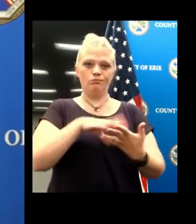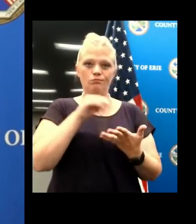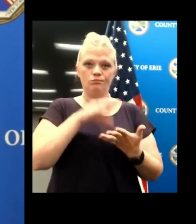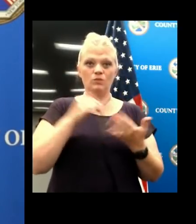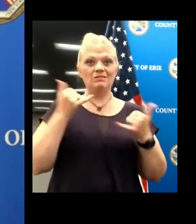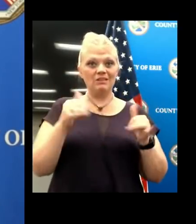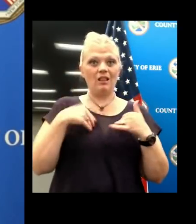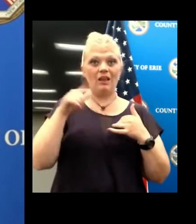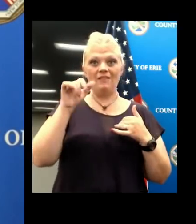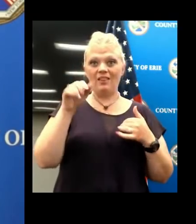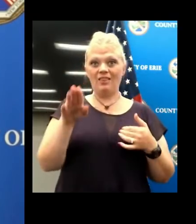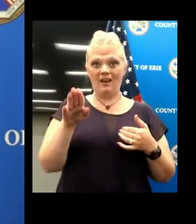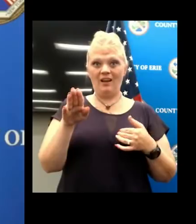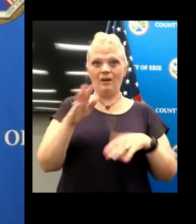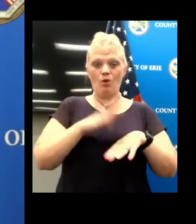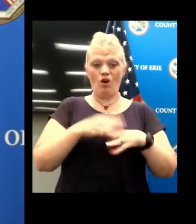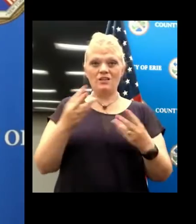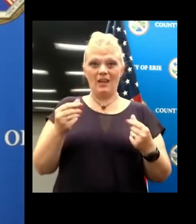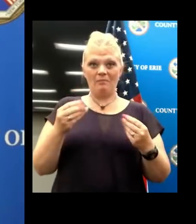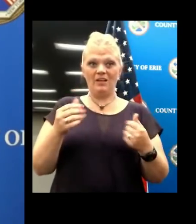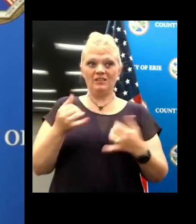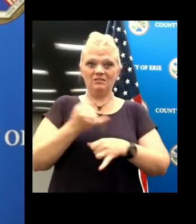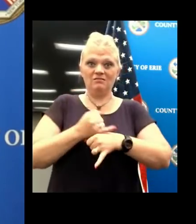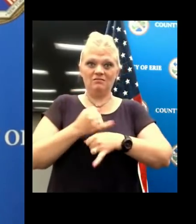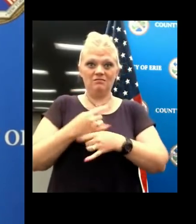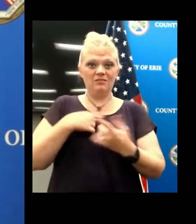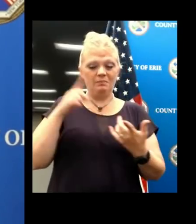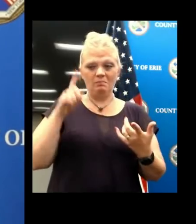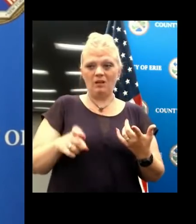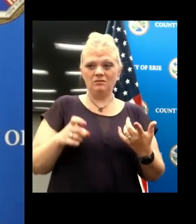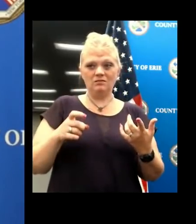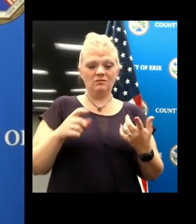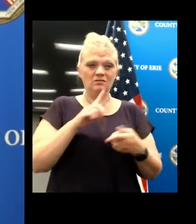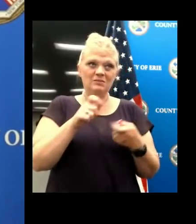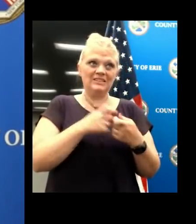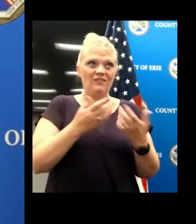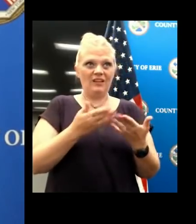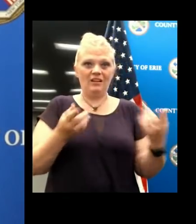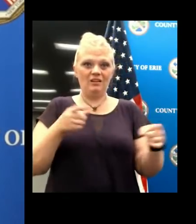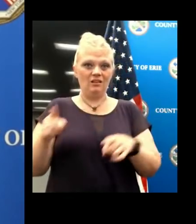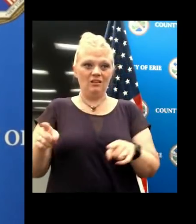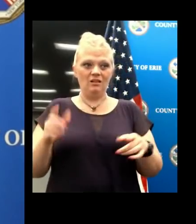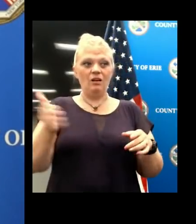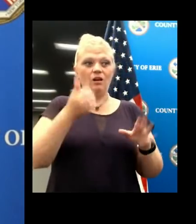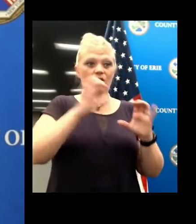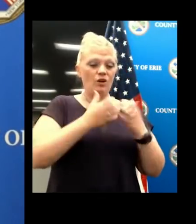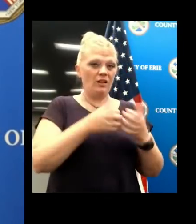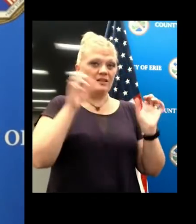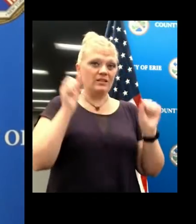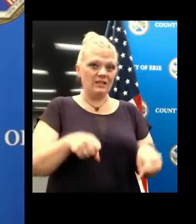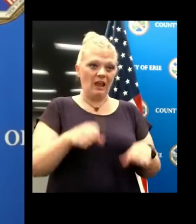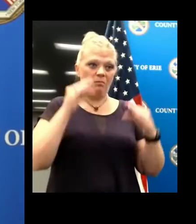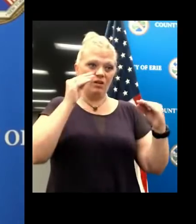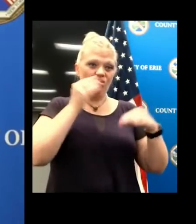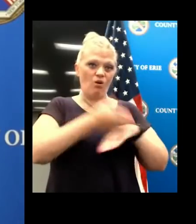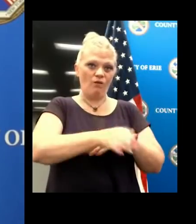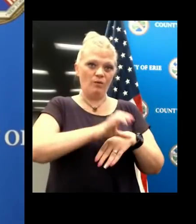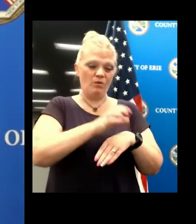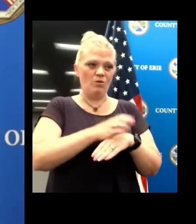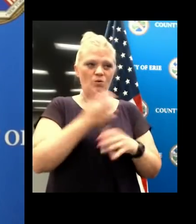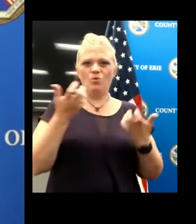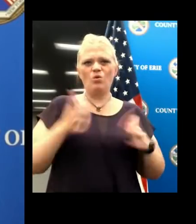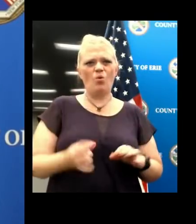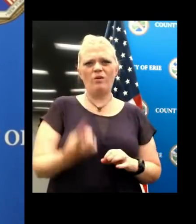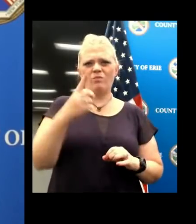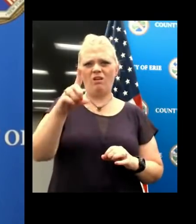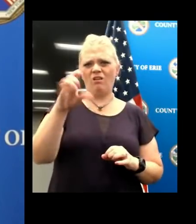labs that are going on campus. There are certain things that have to go on campus. Other classes can be taught virtually. Nobody wants to go to 100%